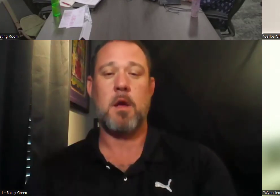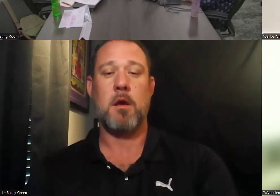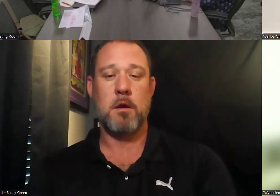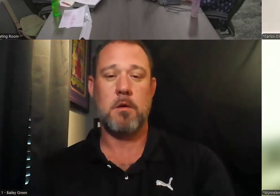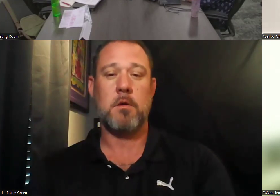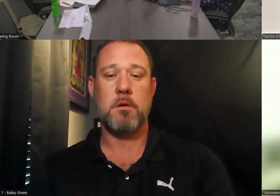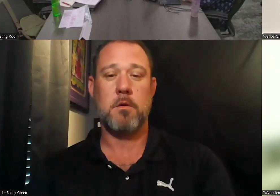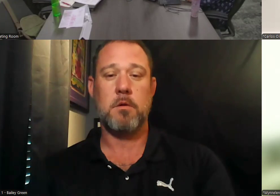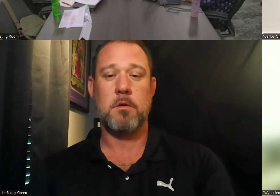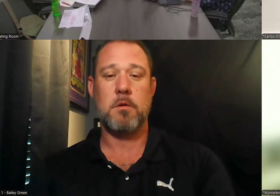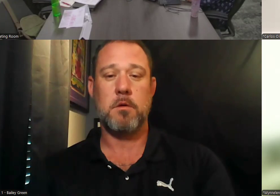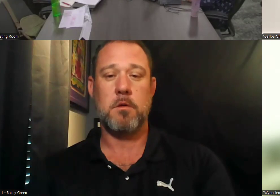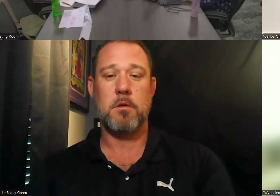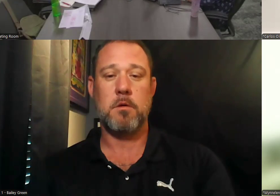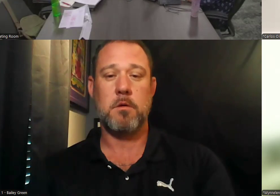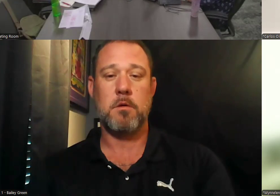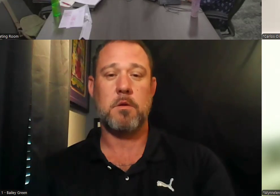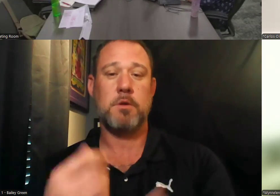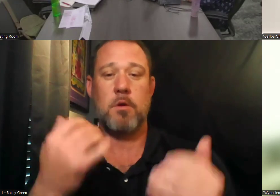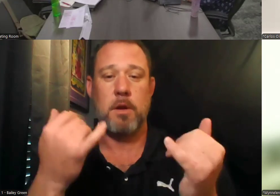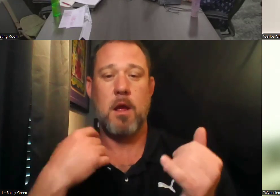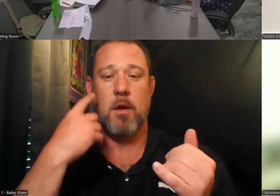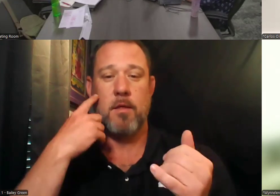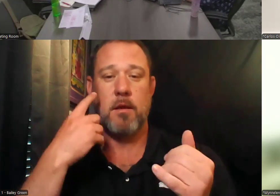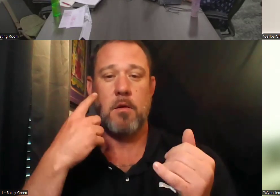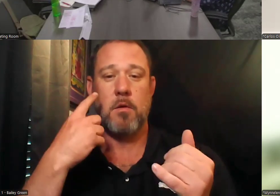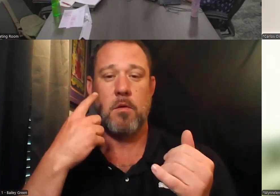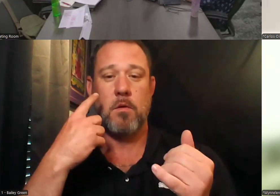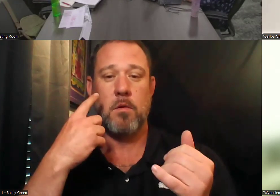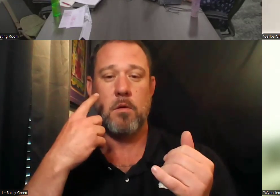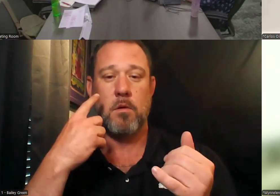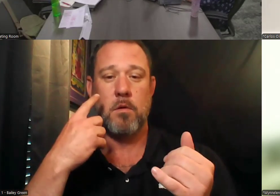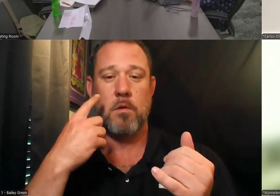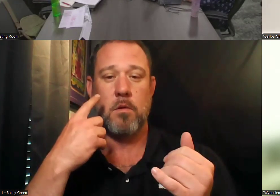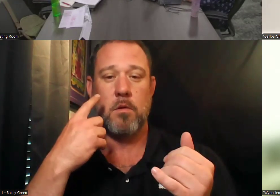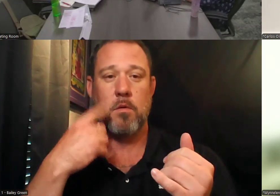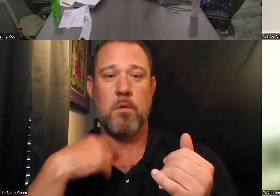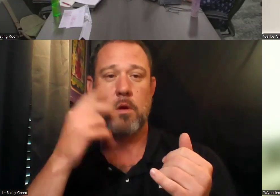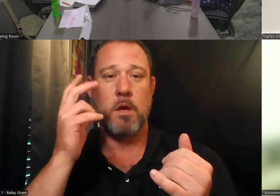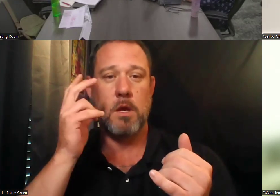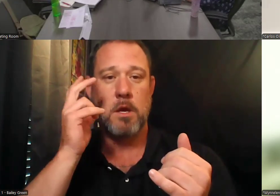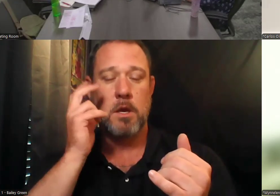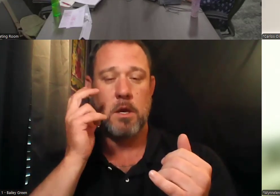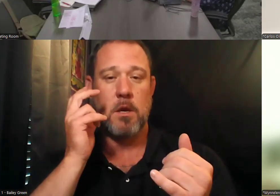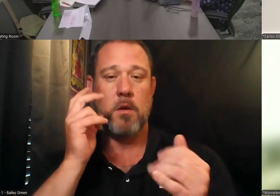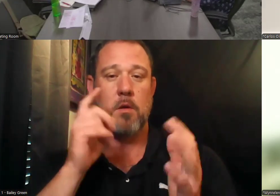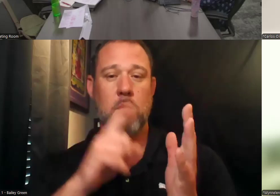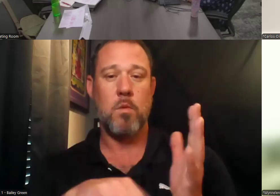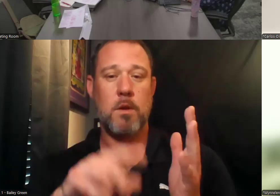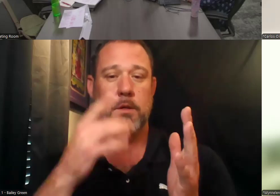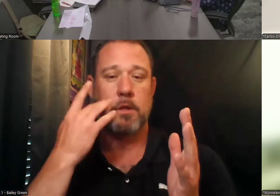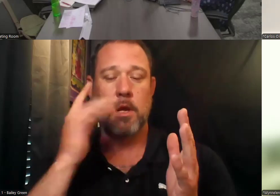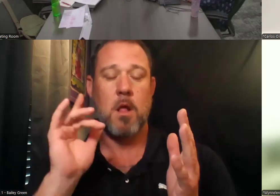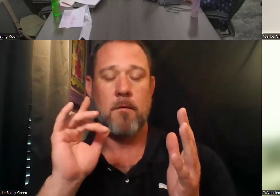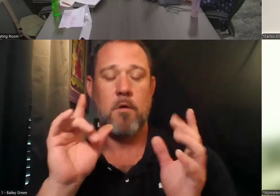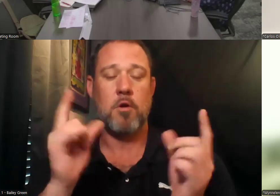now I think we're going to have, we're going to hear what is California